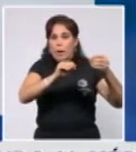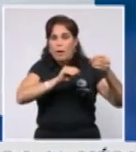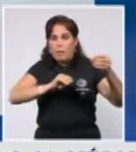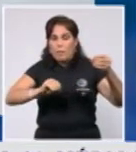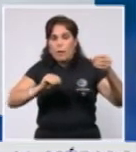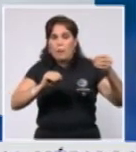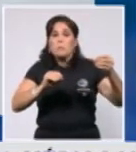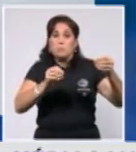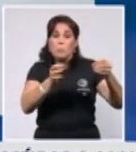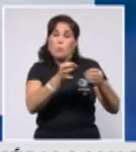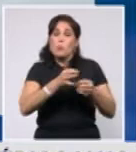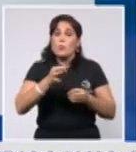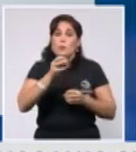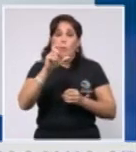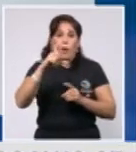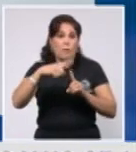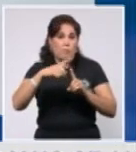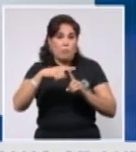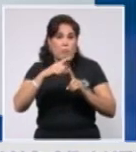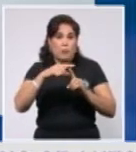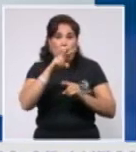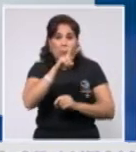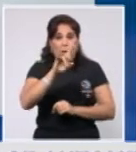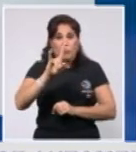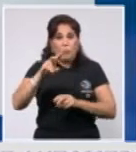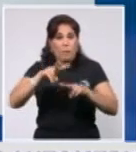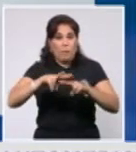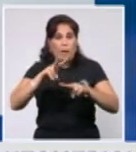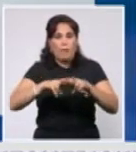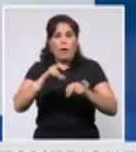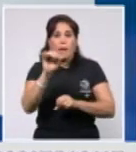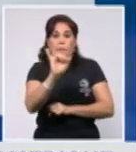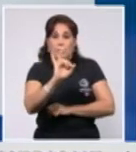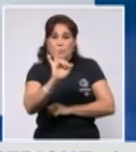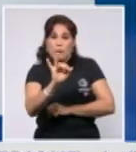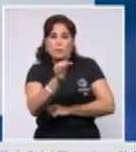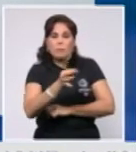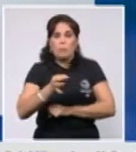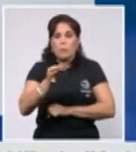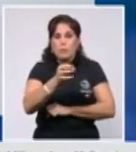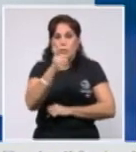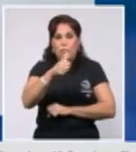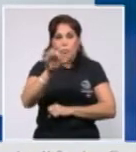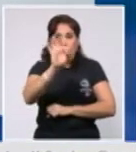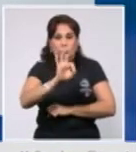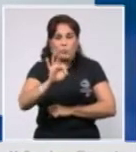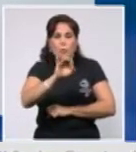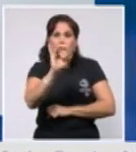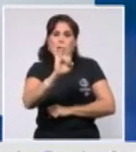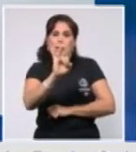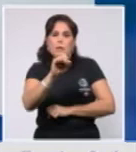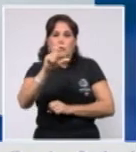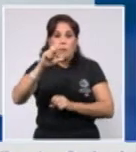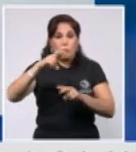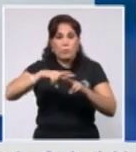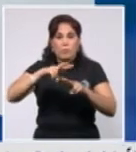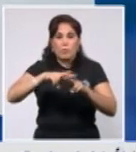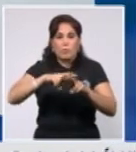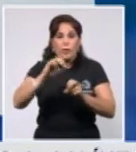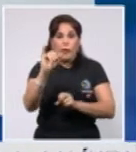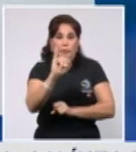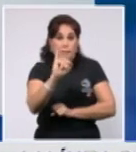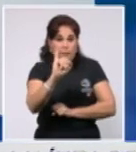Octubre with 7, Centro Habana 7, Regla 6, Arroyo Naranjo